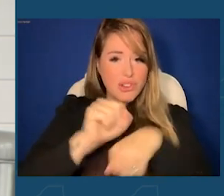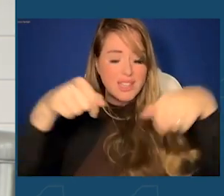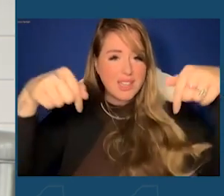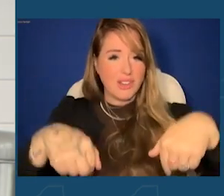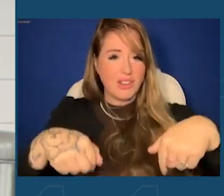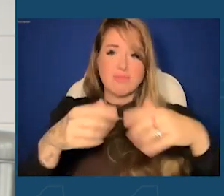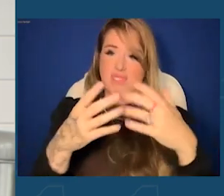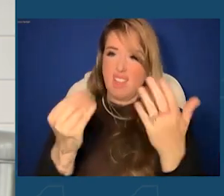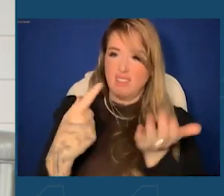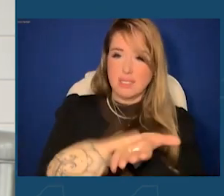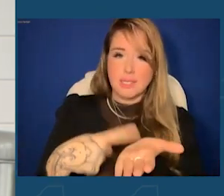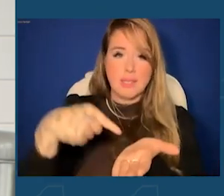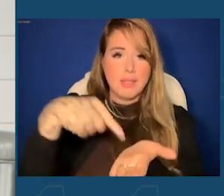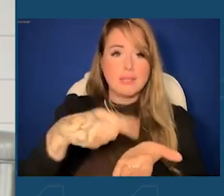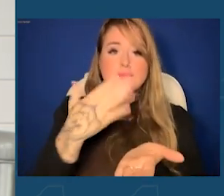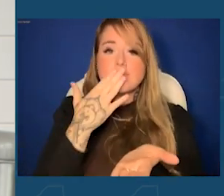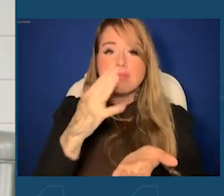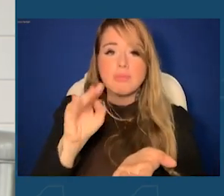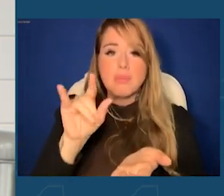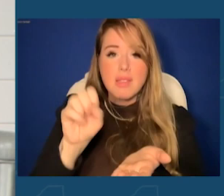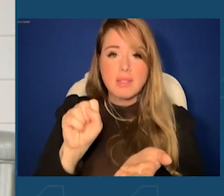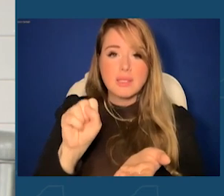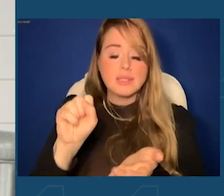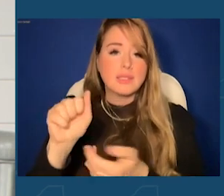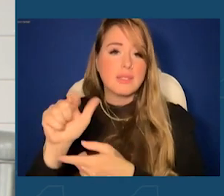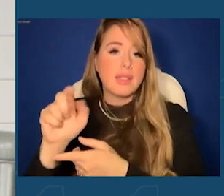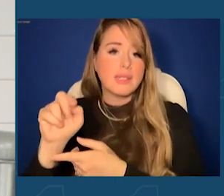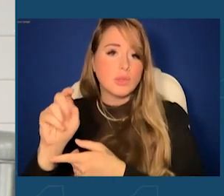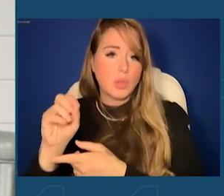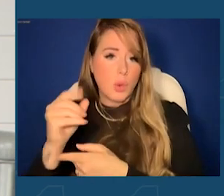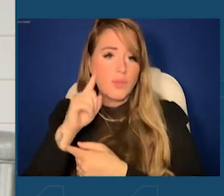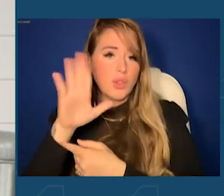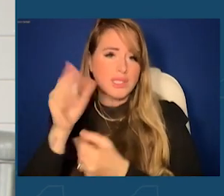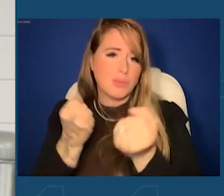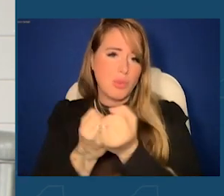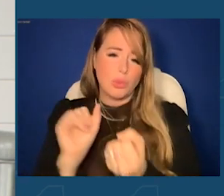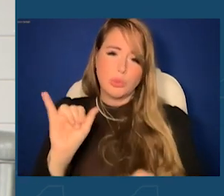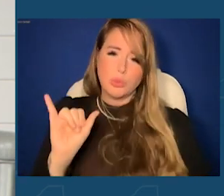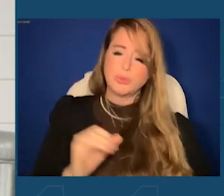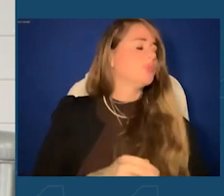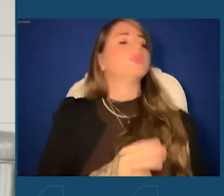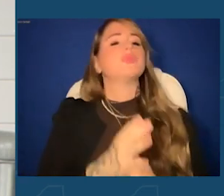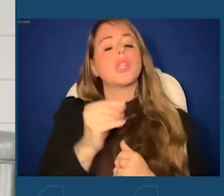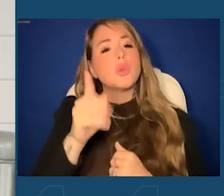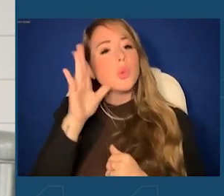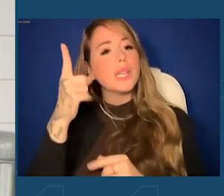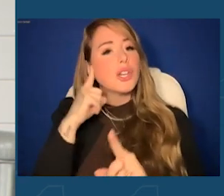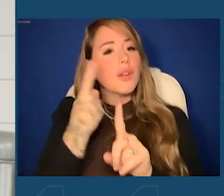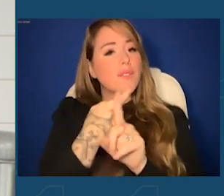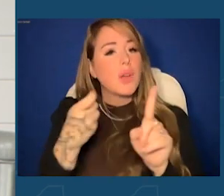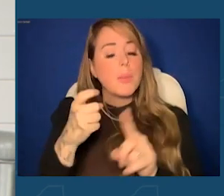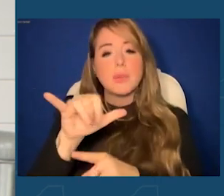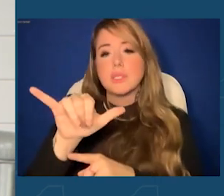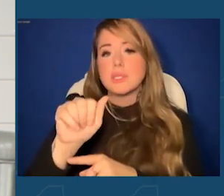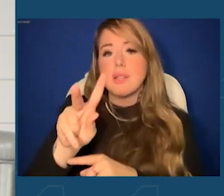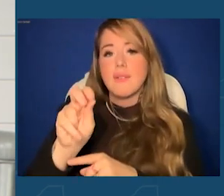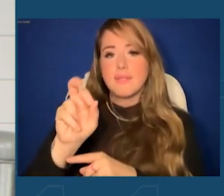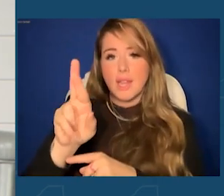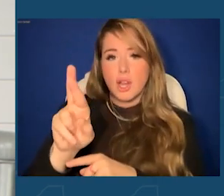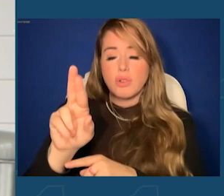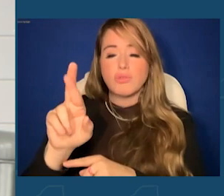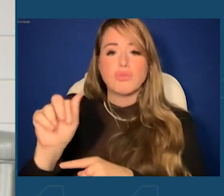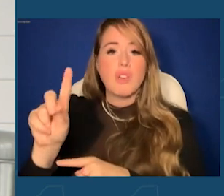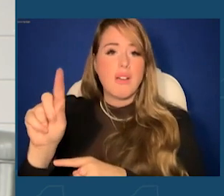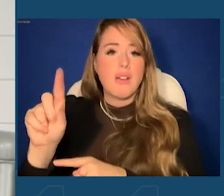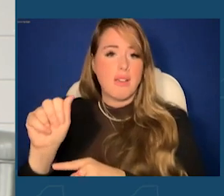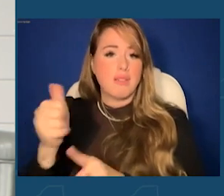Mario Salento for his support for us as well. And you're going to hear from Javier Rada, an